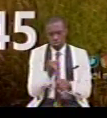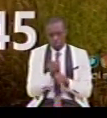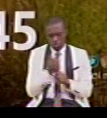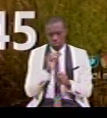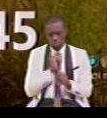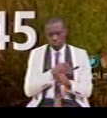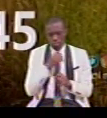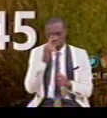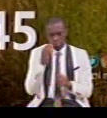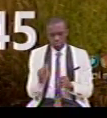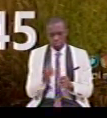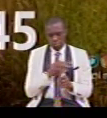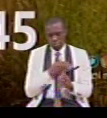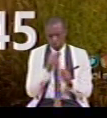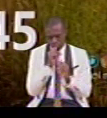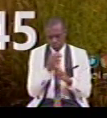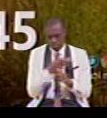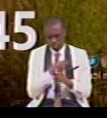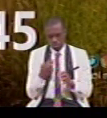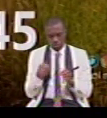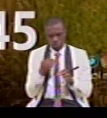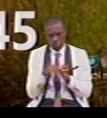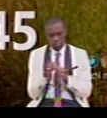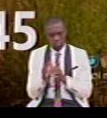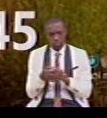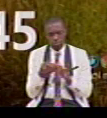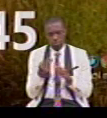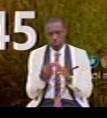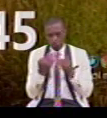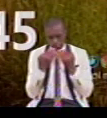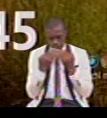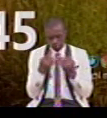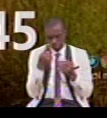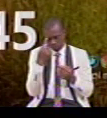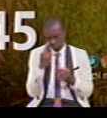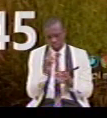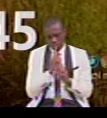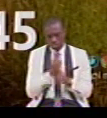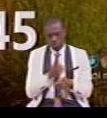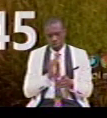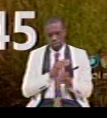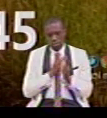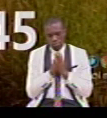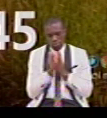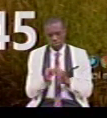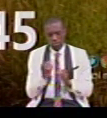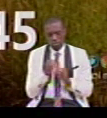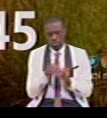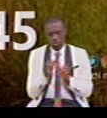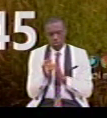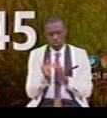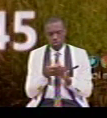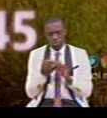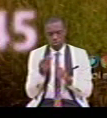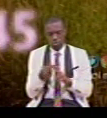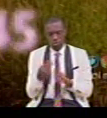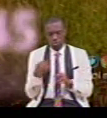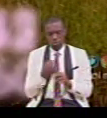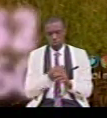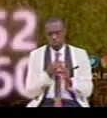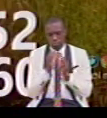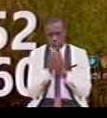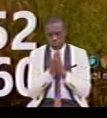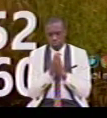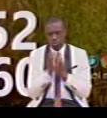bless us in return in Jesus name thank you because we know you have answered in Jesus name we